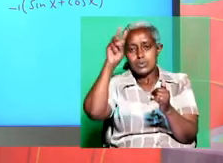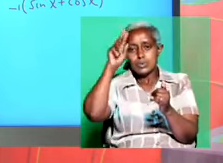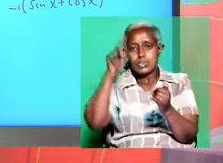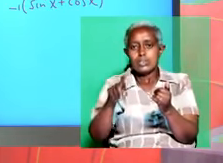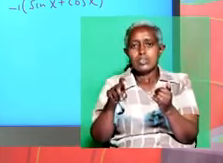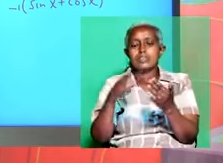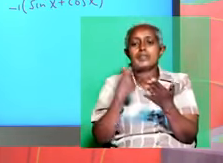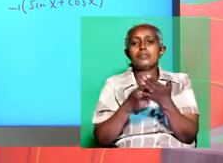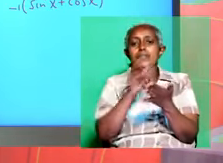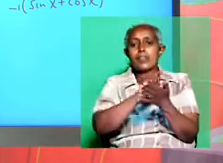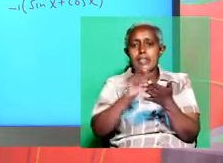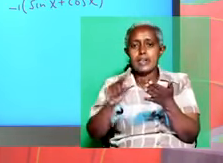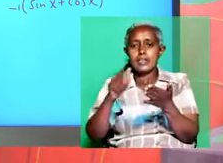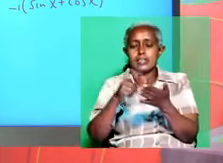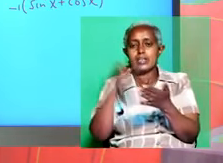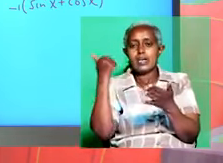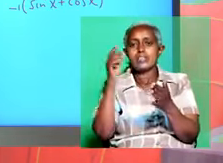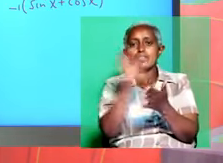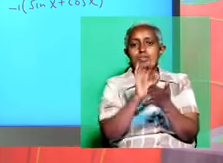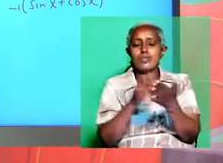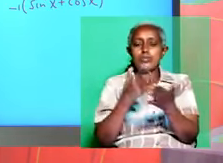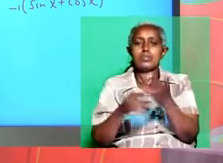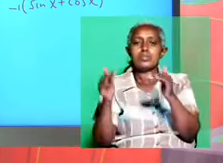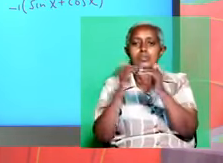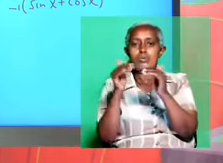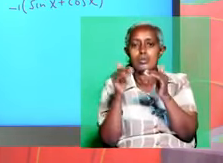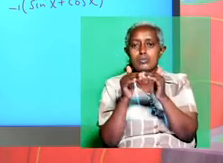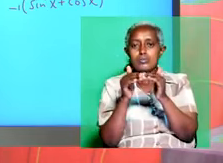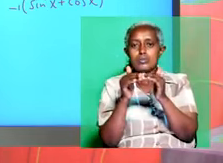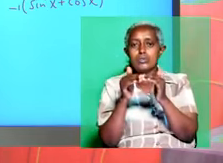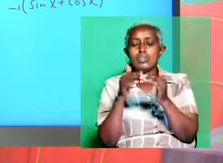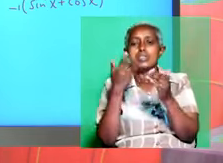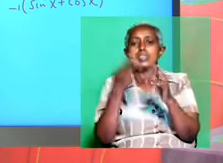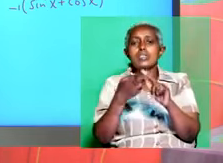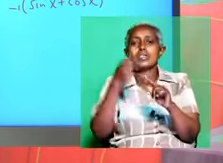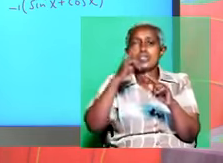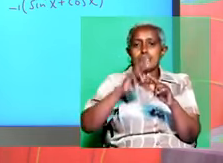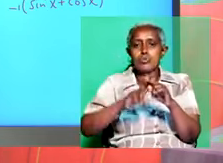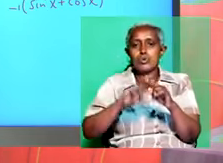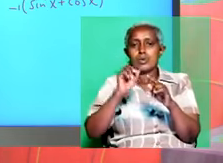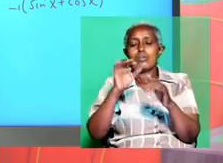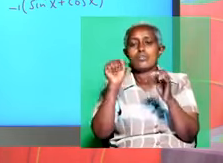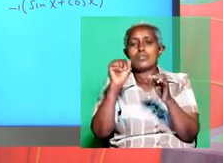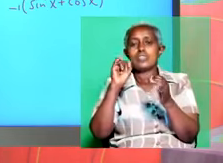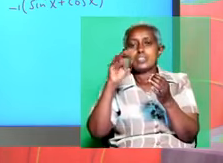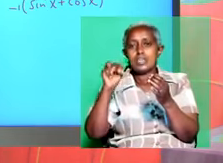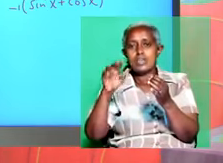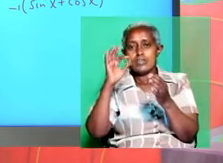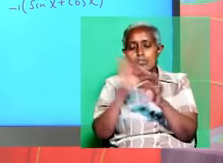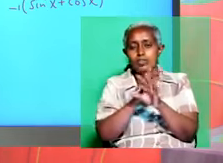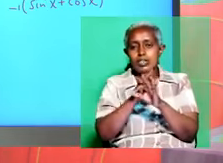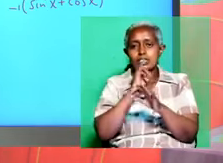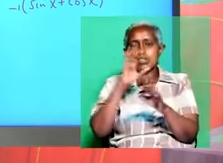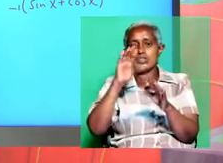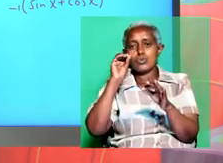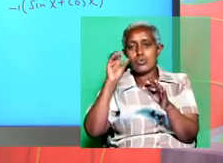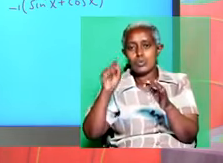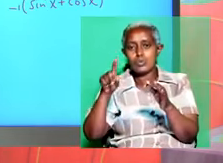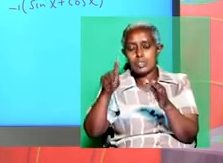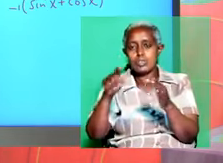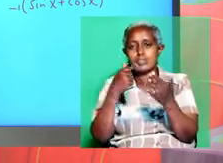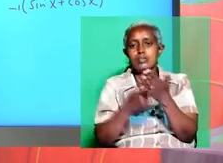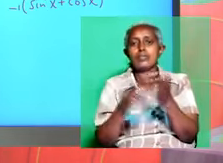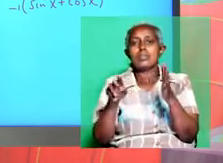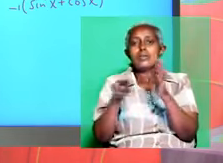So I can write this in as form, this equal to this, the reciprocal of sine function is cosec, so it will be this